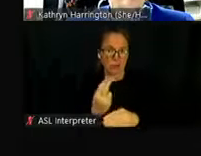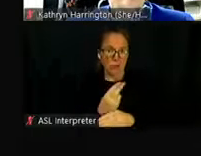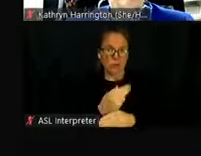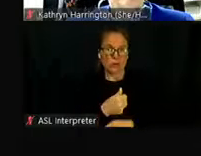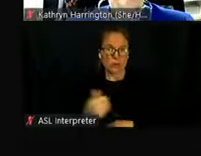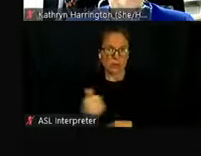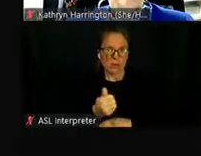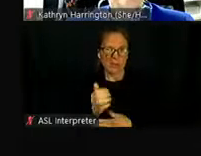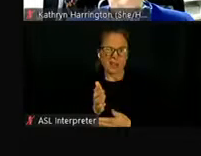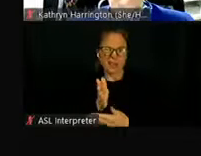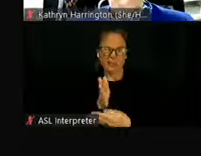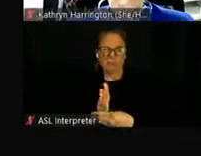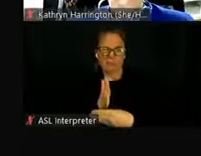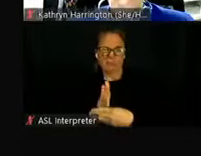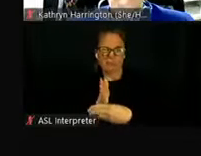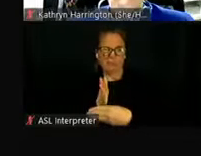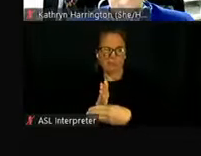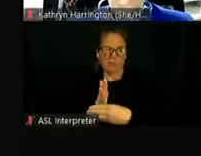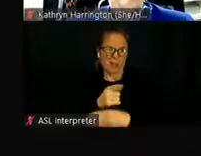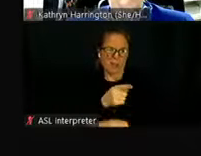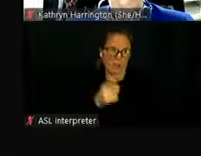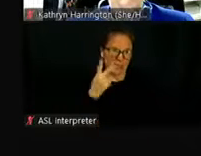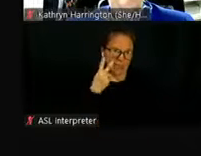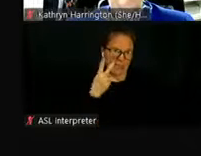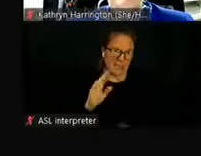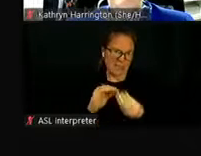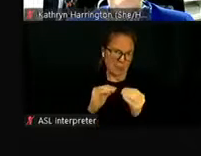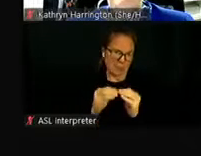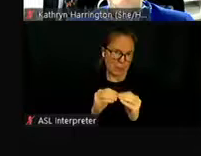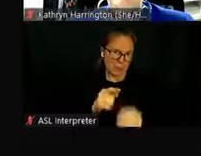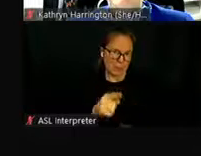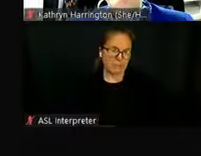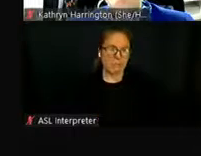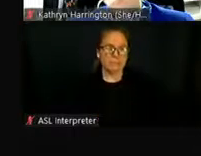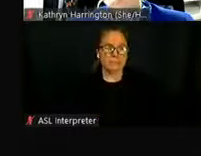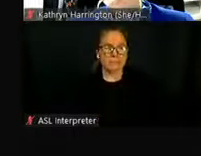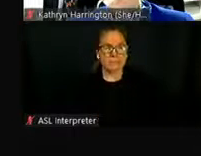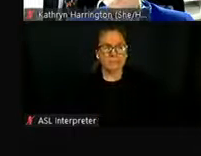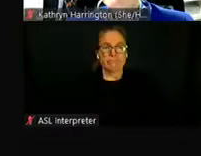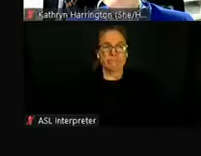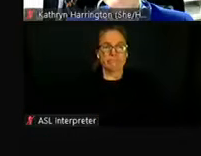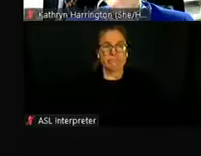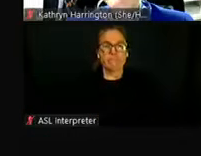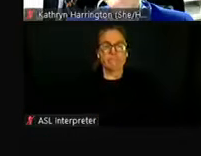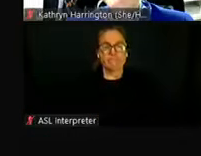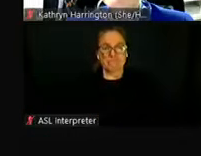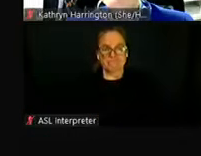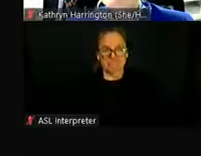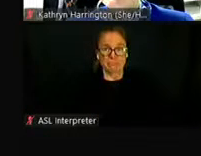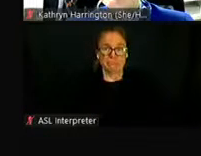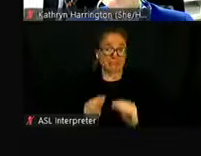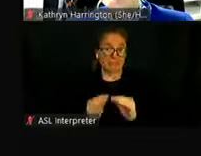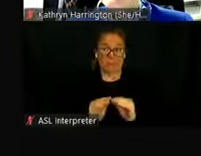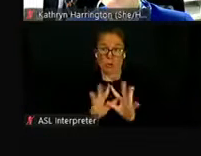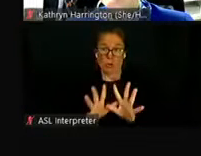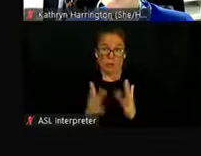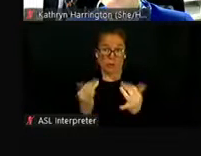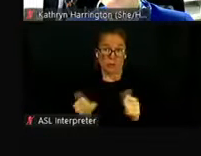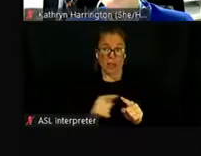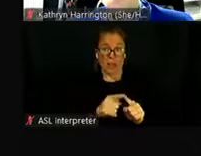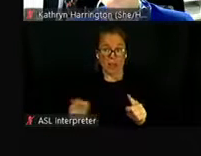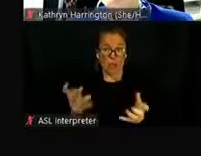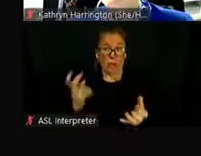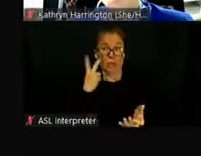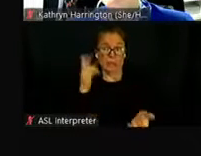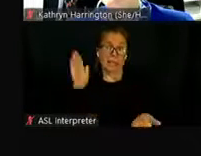the middle areas. So clearly, with the people on this call, they want to see a decrease in the